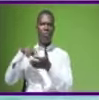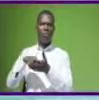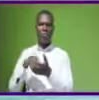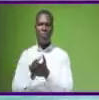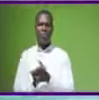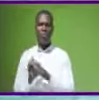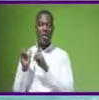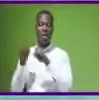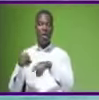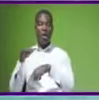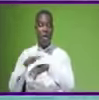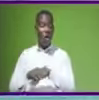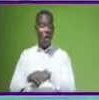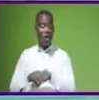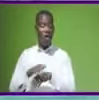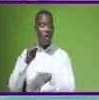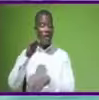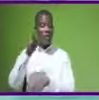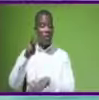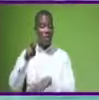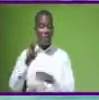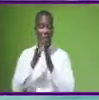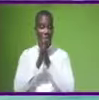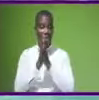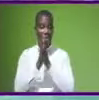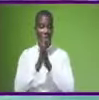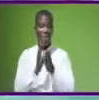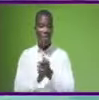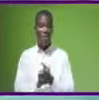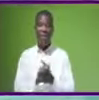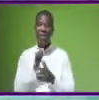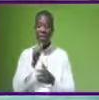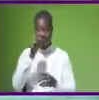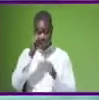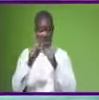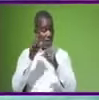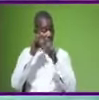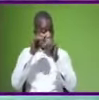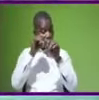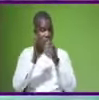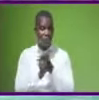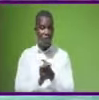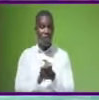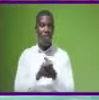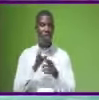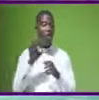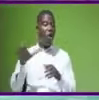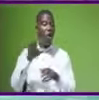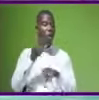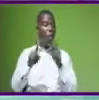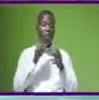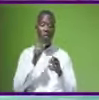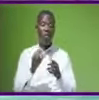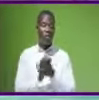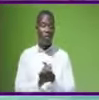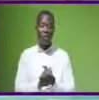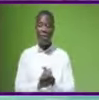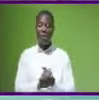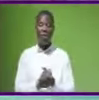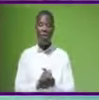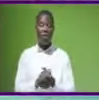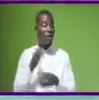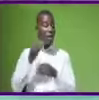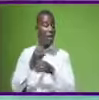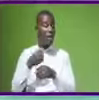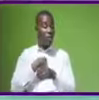baba be na tv so abo mpae na nya be yie ntina mebo mpae na obi emfi mi obi abeda ne dem ehwa nkro mo